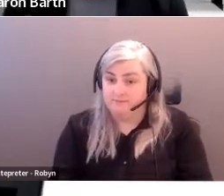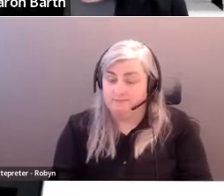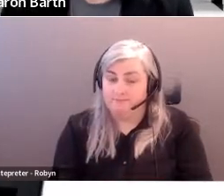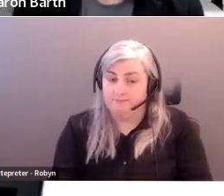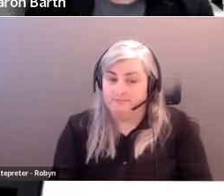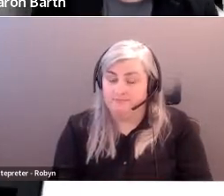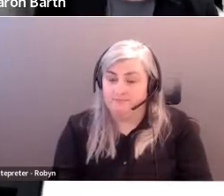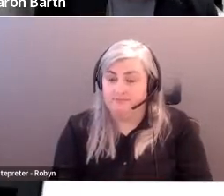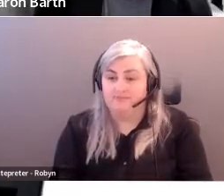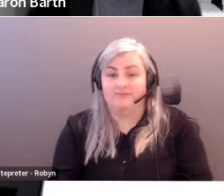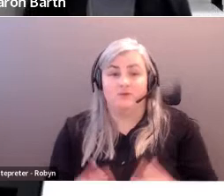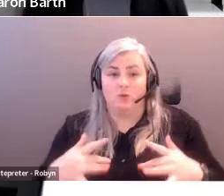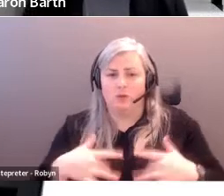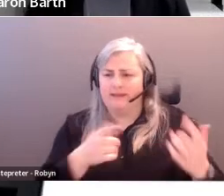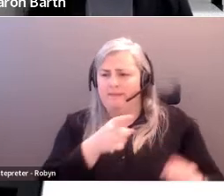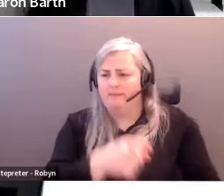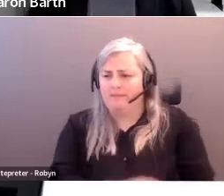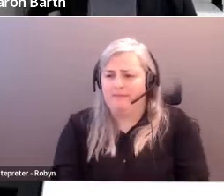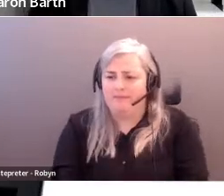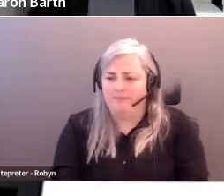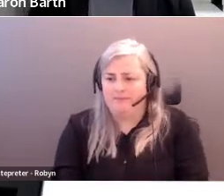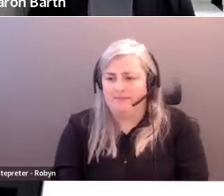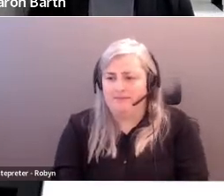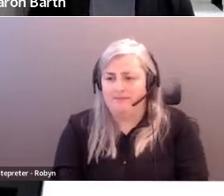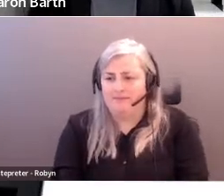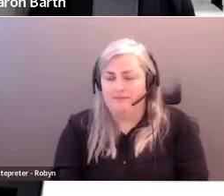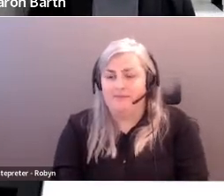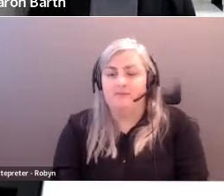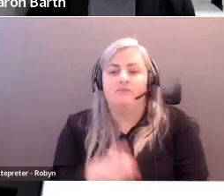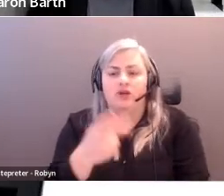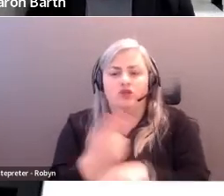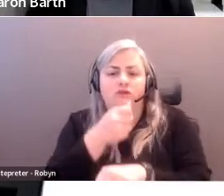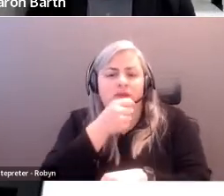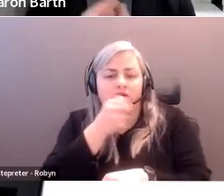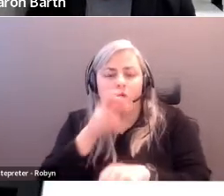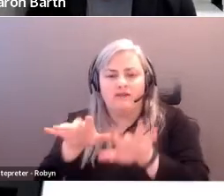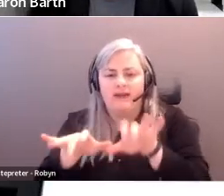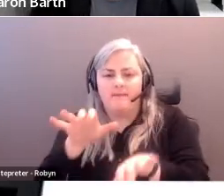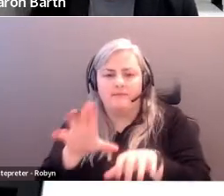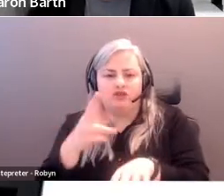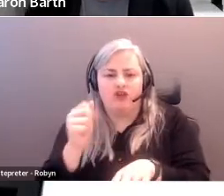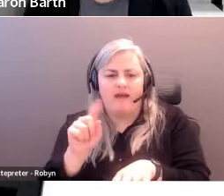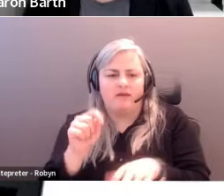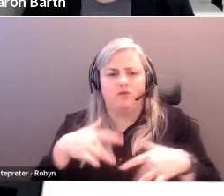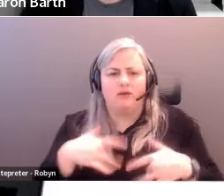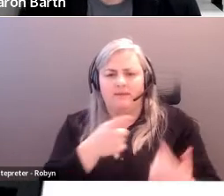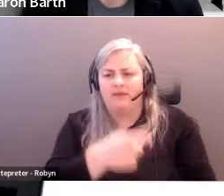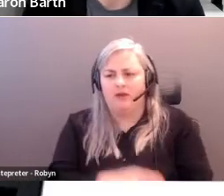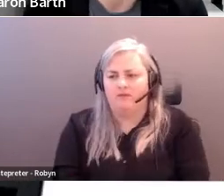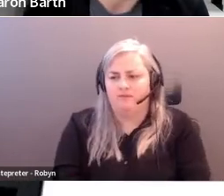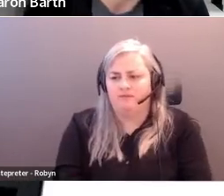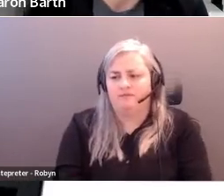So what's going on here? Again, just use your microphone or write it in the chat. What's happening here?